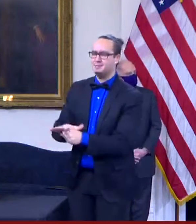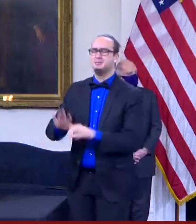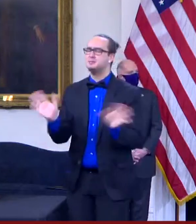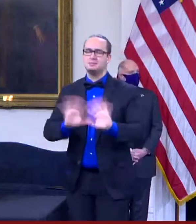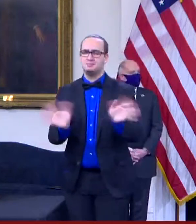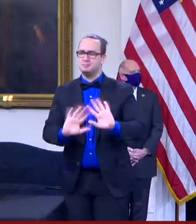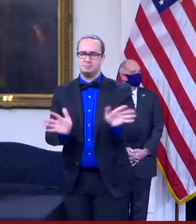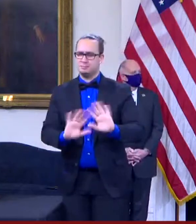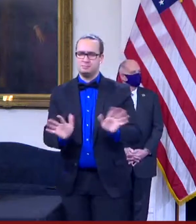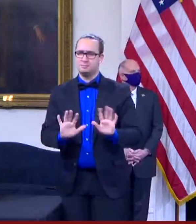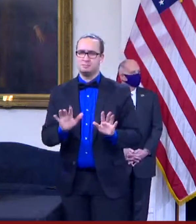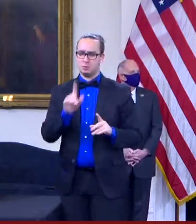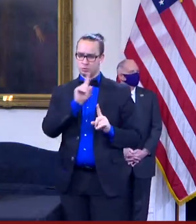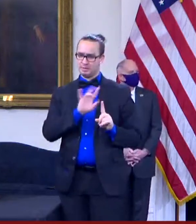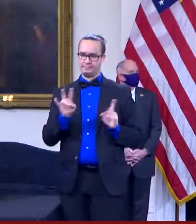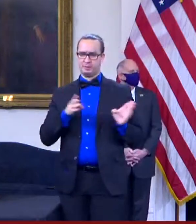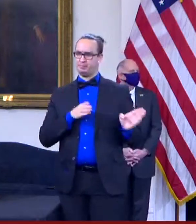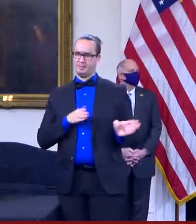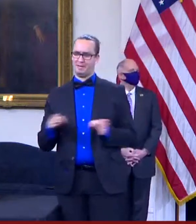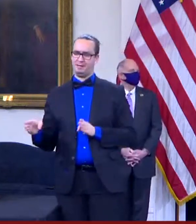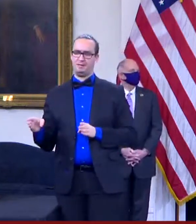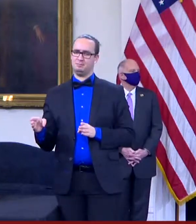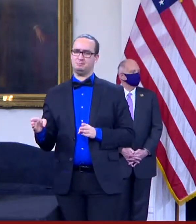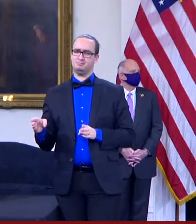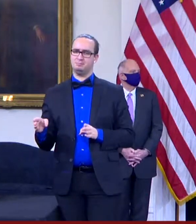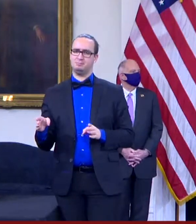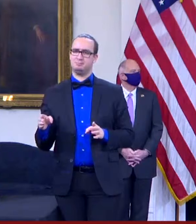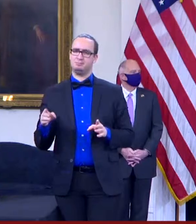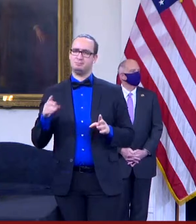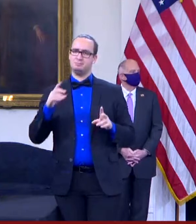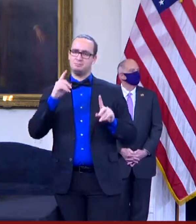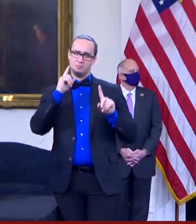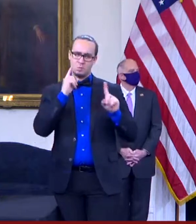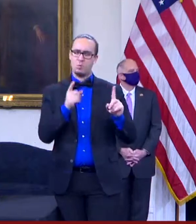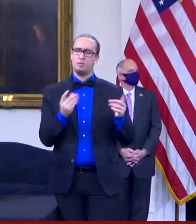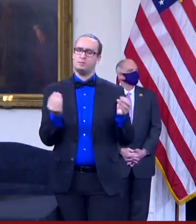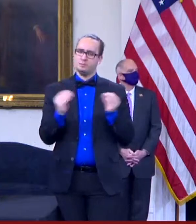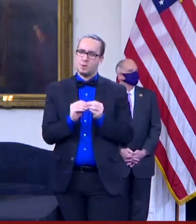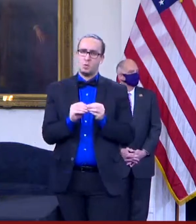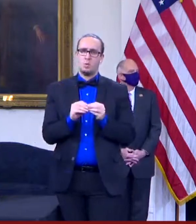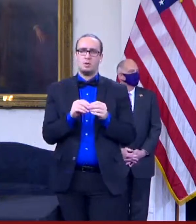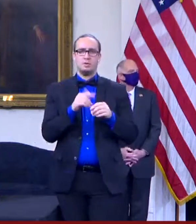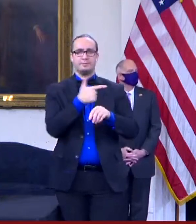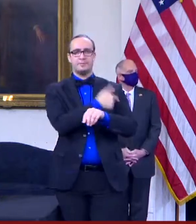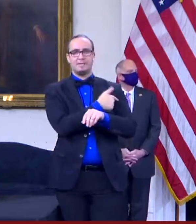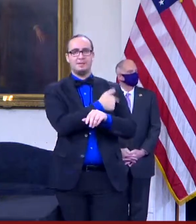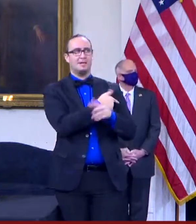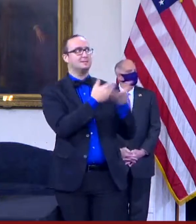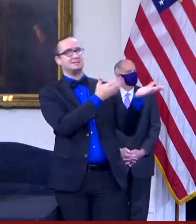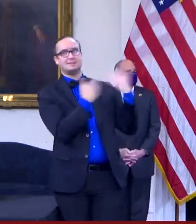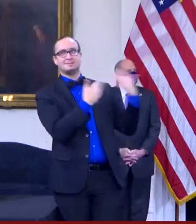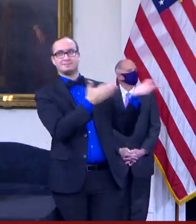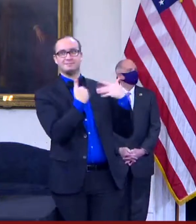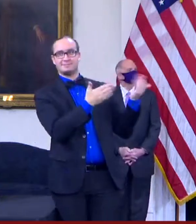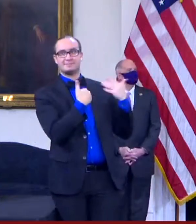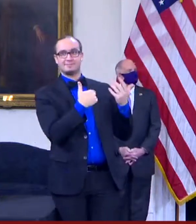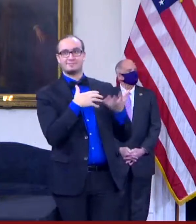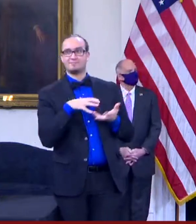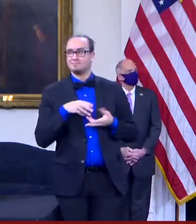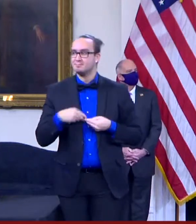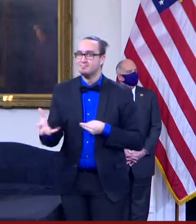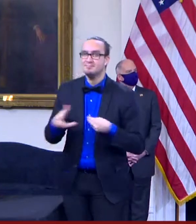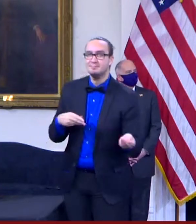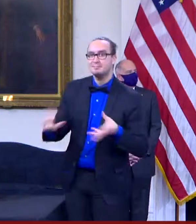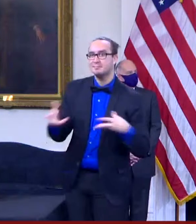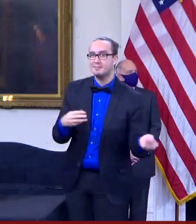that we get more vaccine, and then I can be 100% like next week. So that's my hope, since you asked hope. And